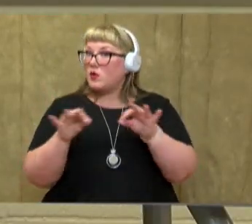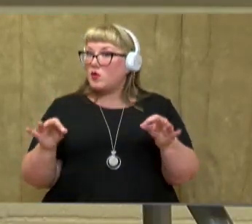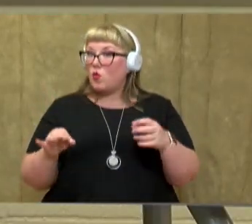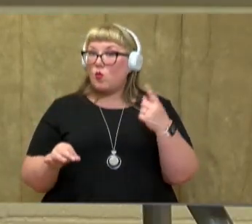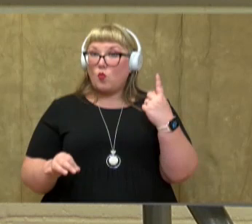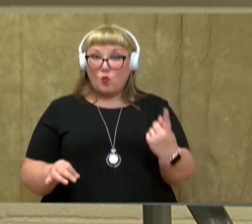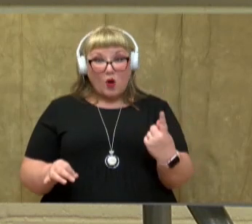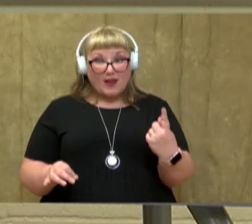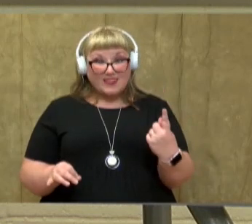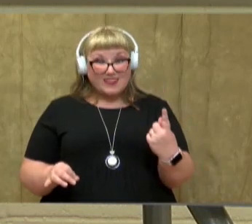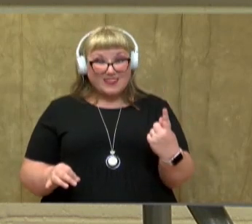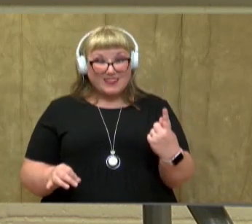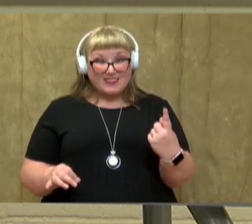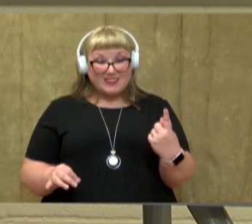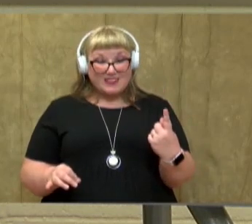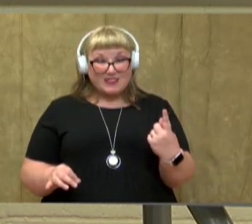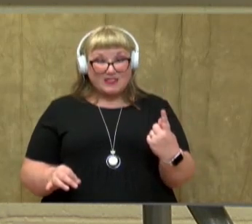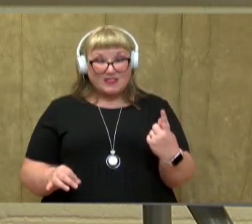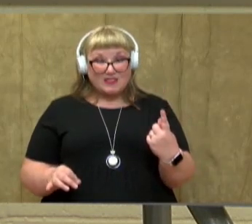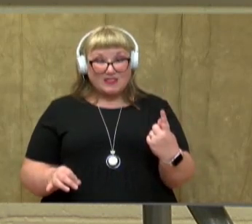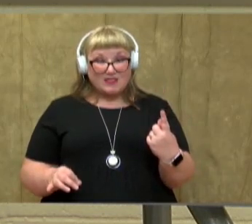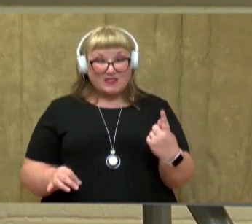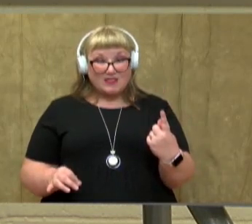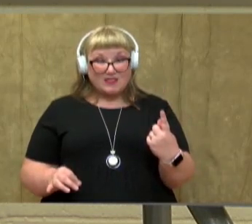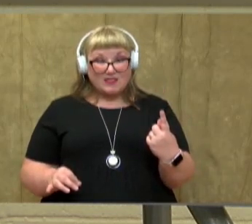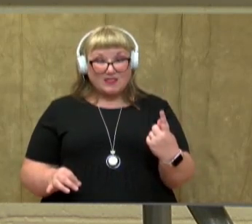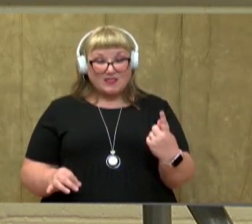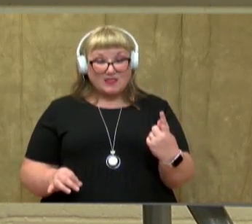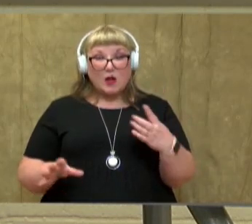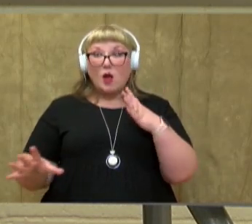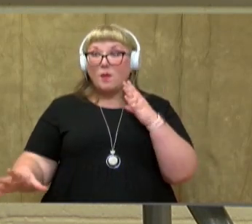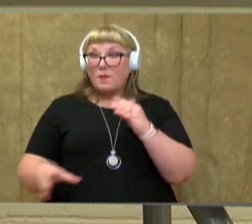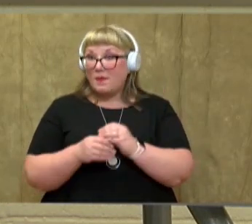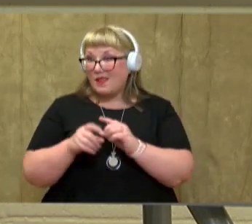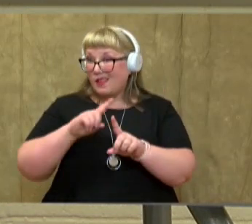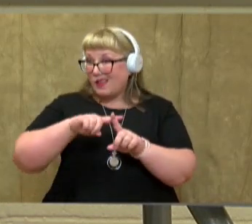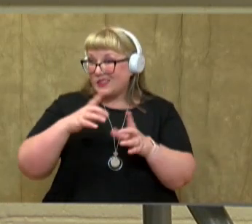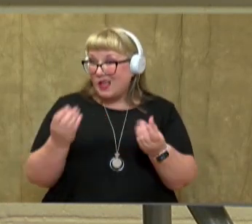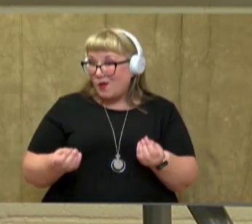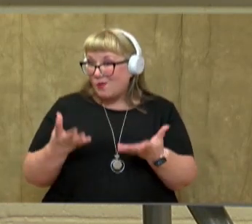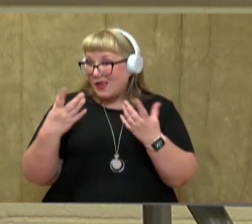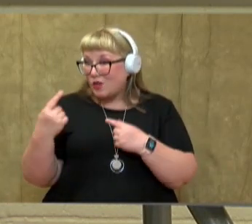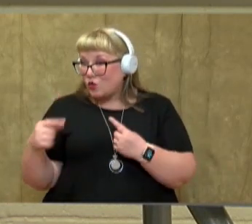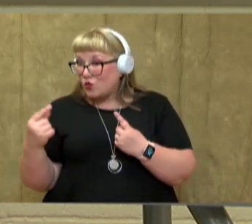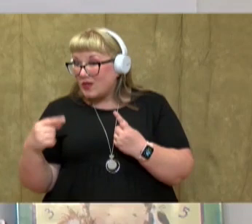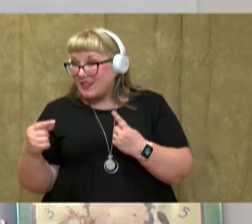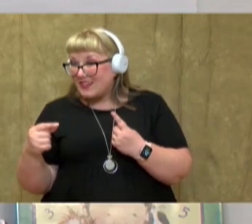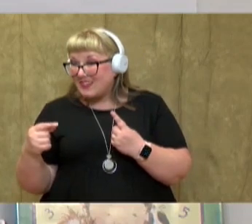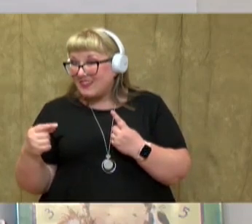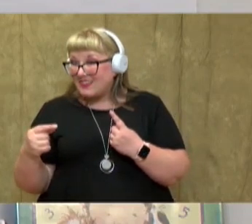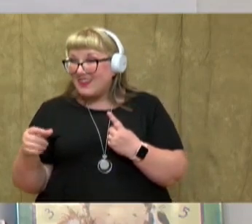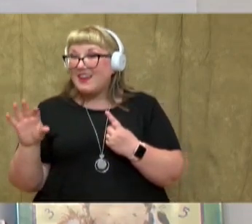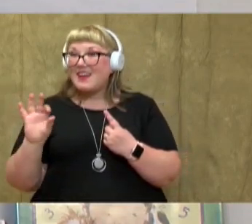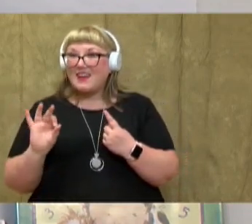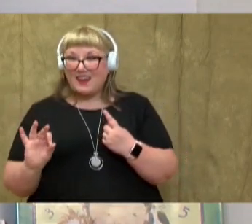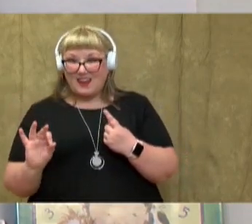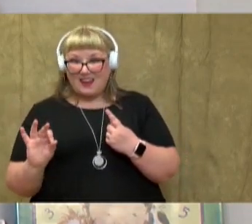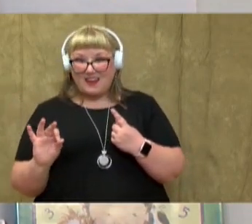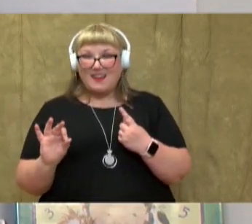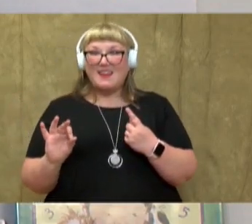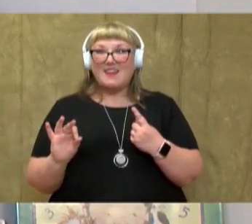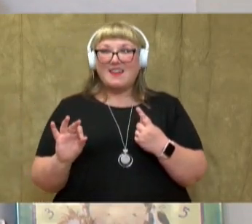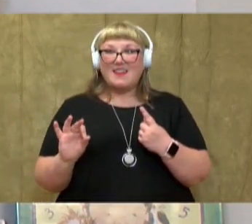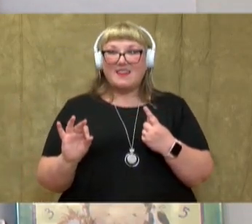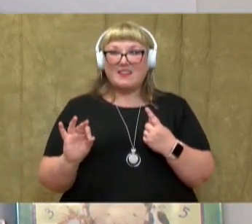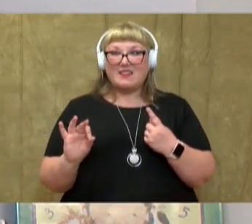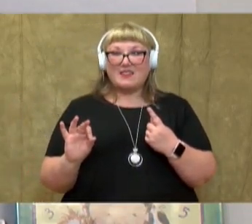is 1 in the blue plus how many in the green? Do you remember?